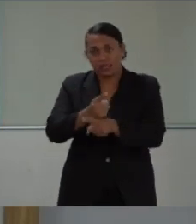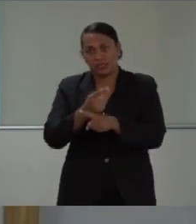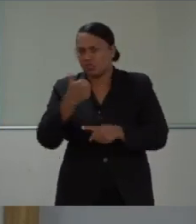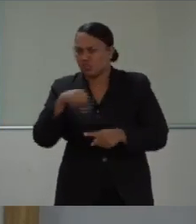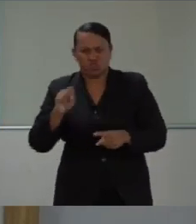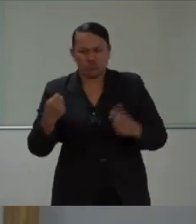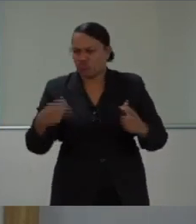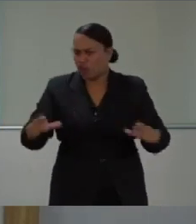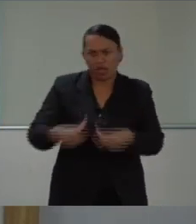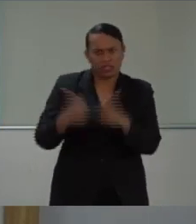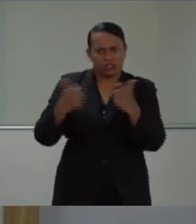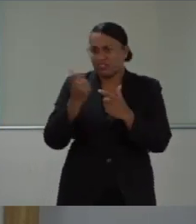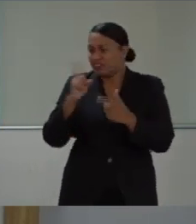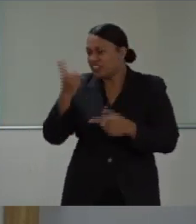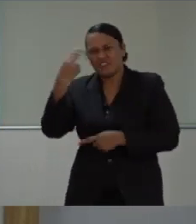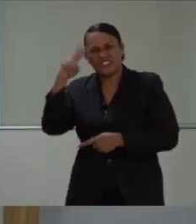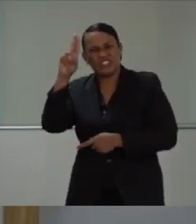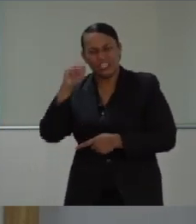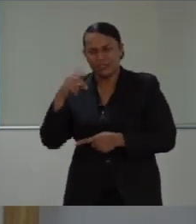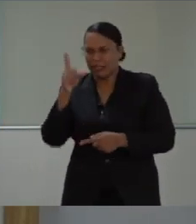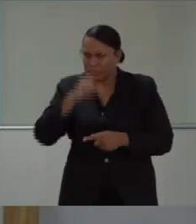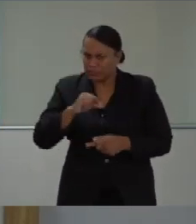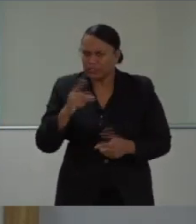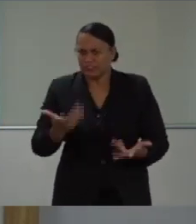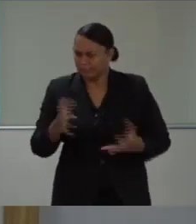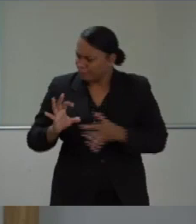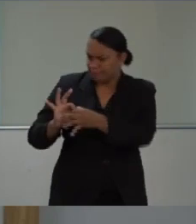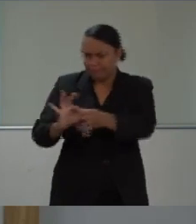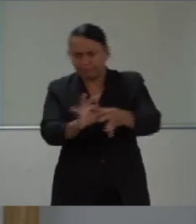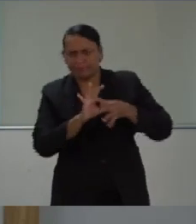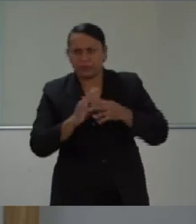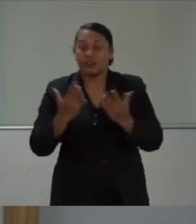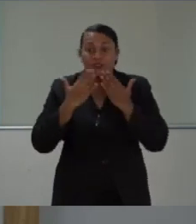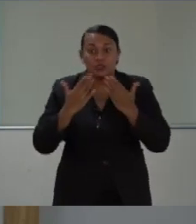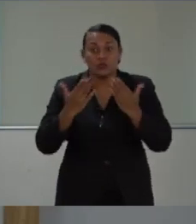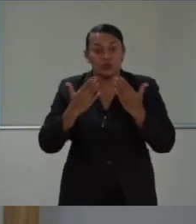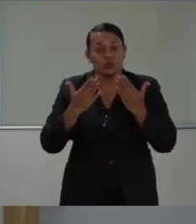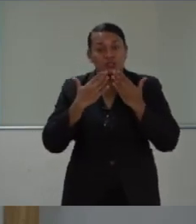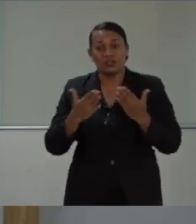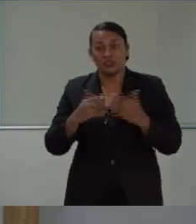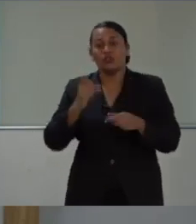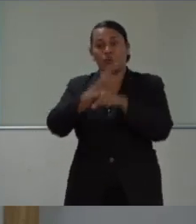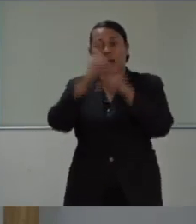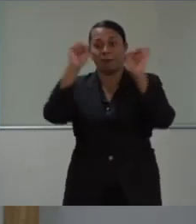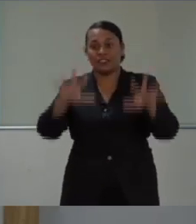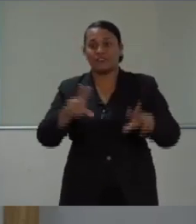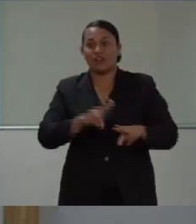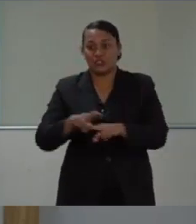people, cannot overcome. Vinaka Voreqe, thank you. God bless Fiji.